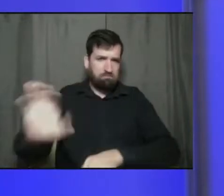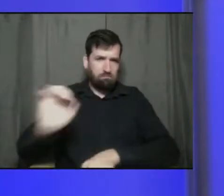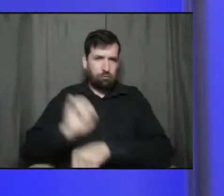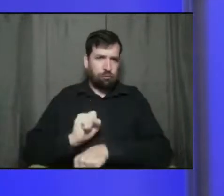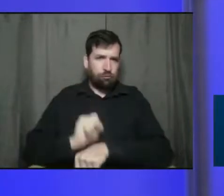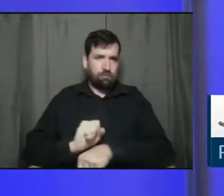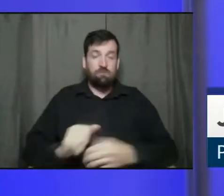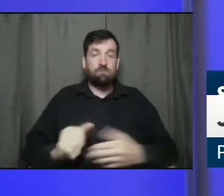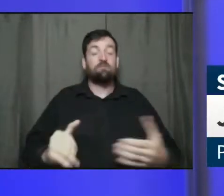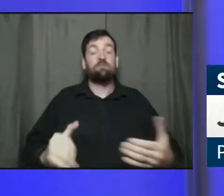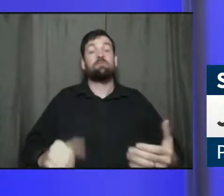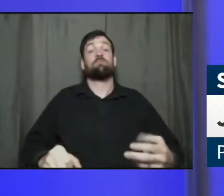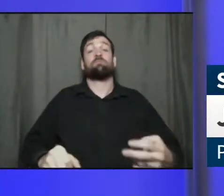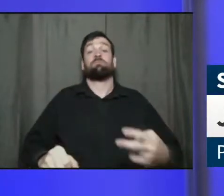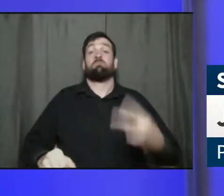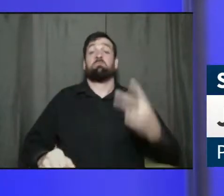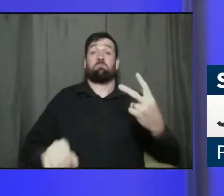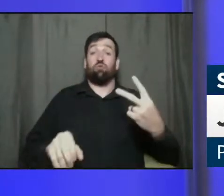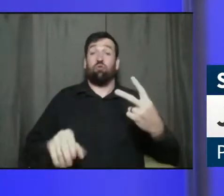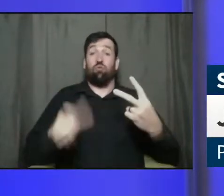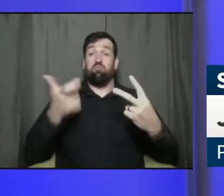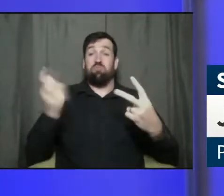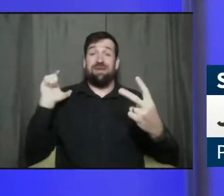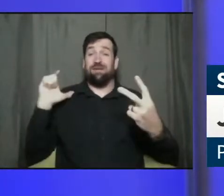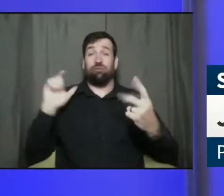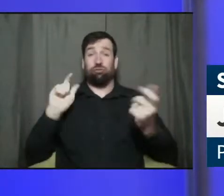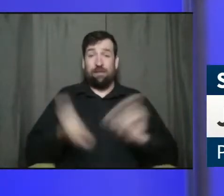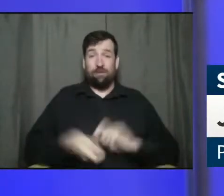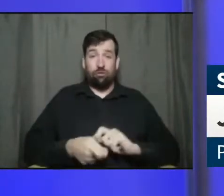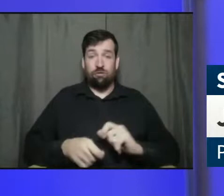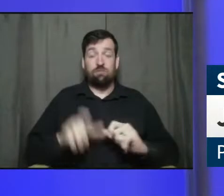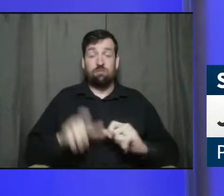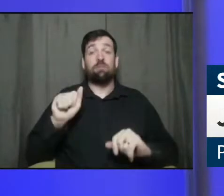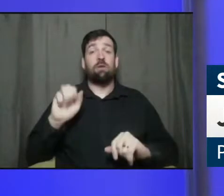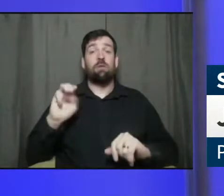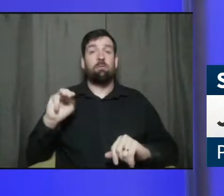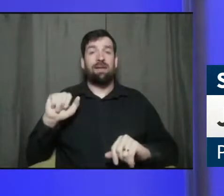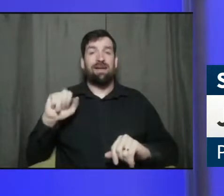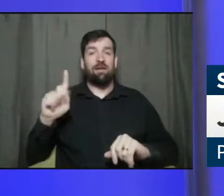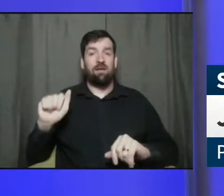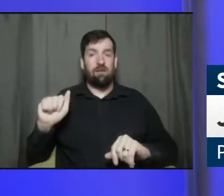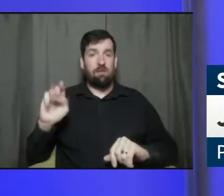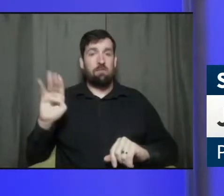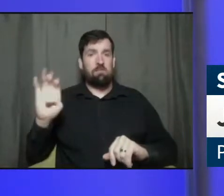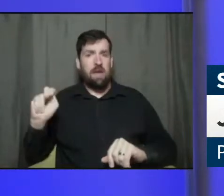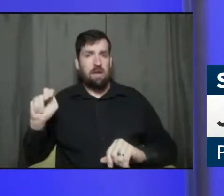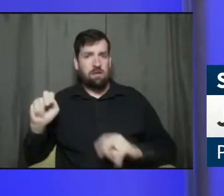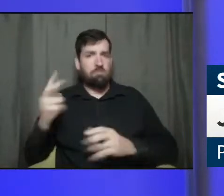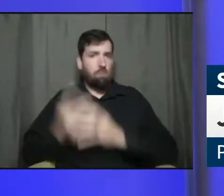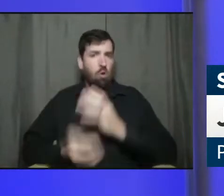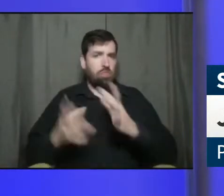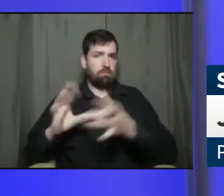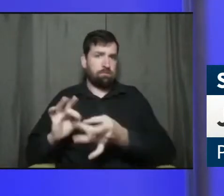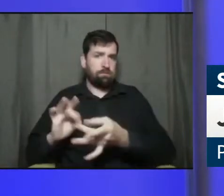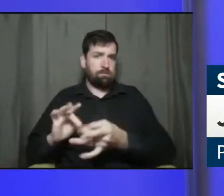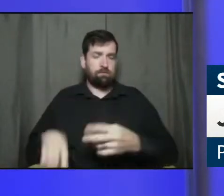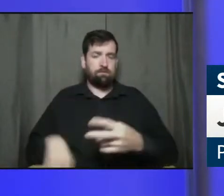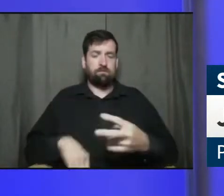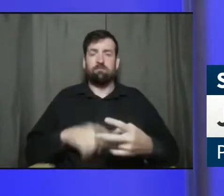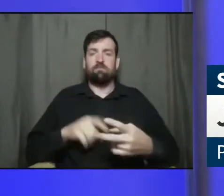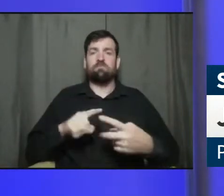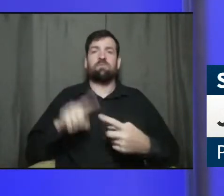two biggest changes, and Amanda and Ben, I think, both touched on this, is that the decrease in the amount